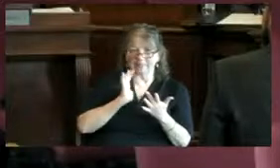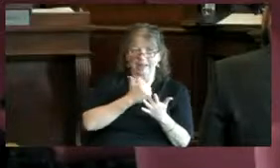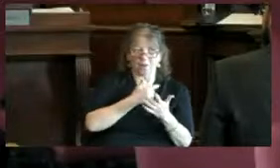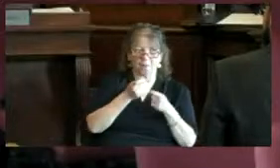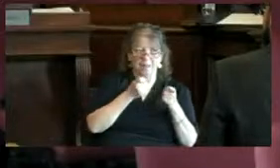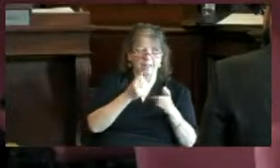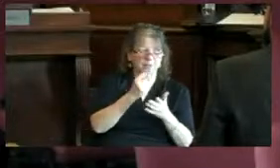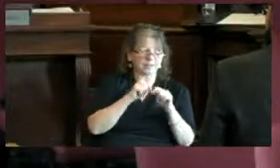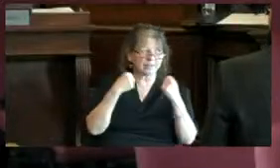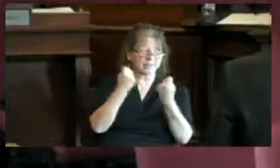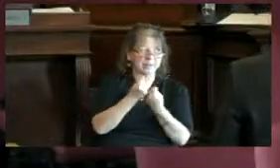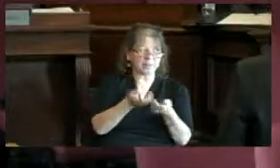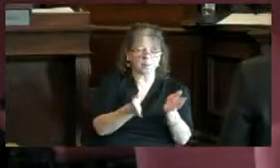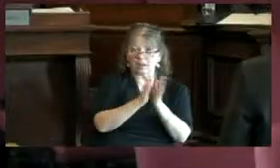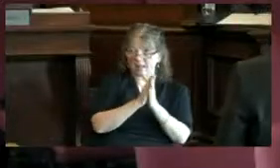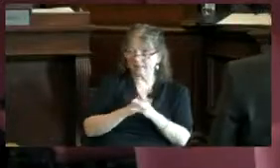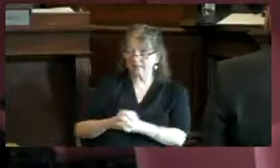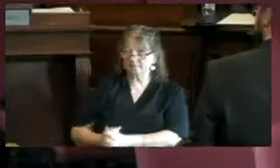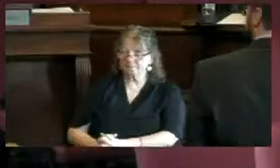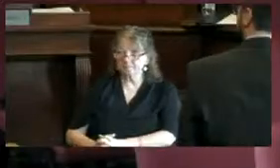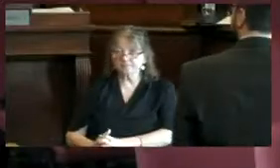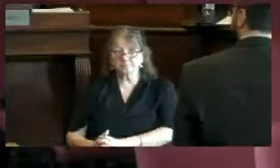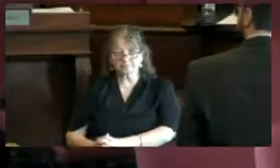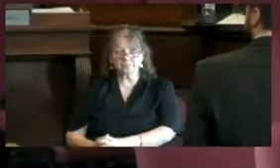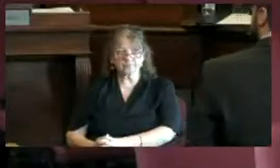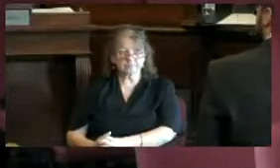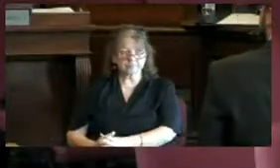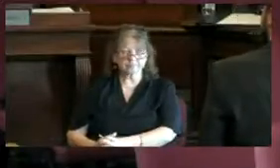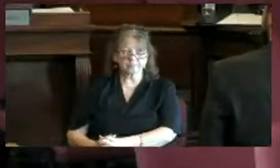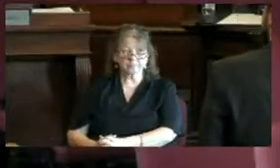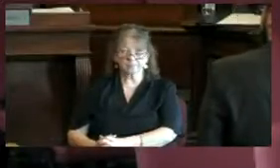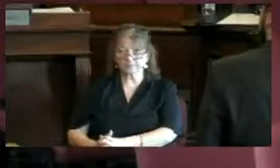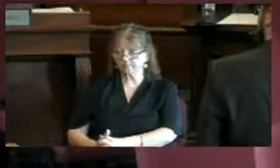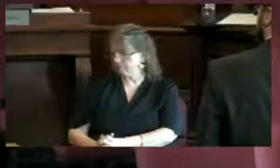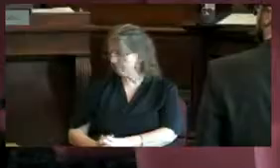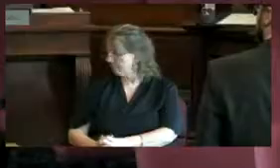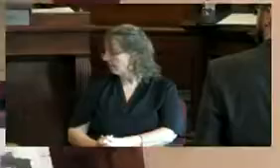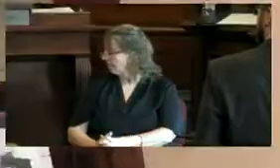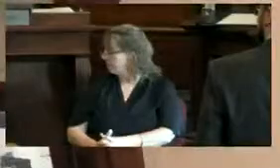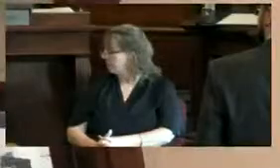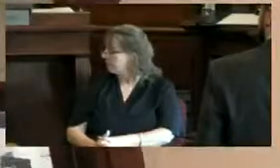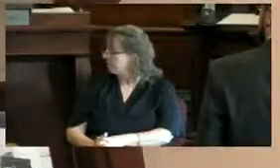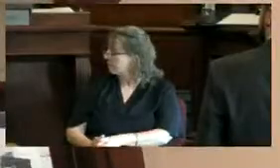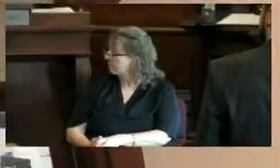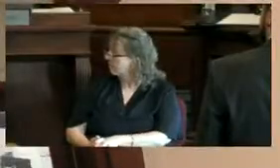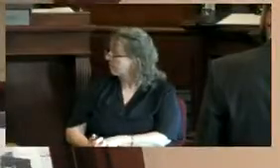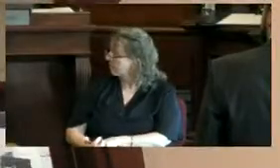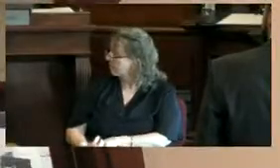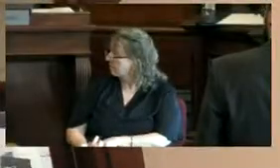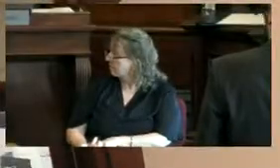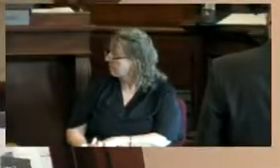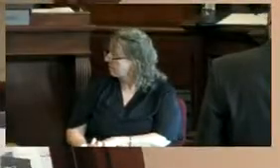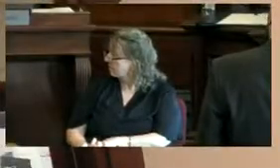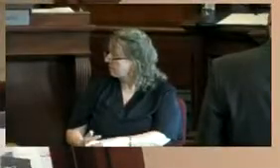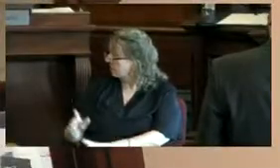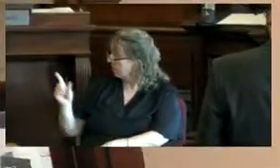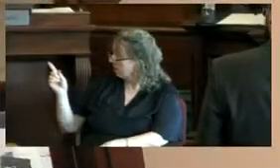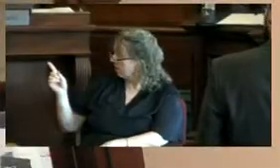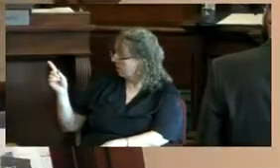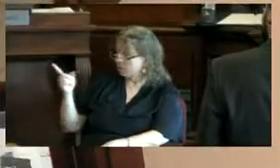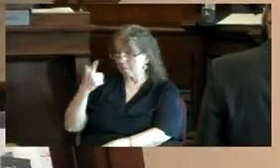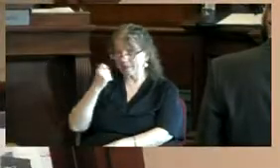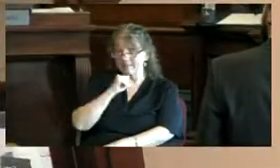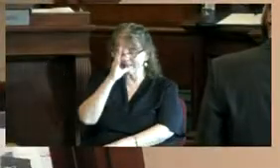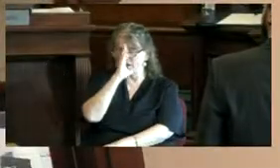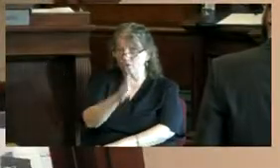team and get a more detailed response. So given he isn't the correct person, Chair, should I put my